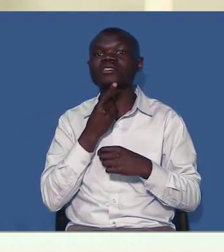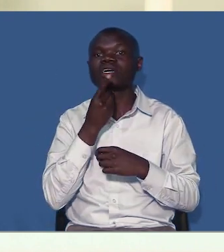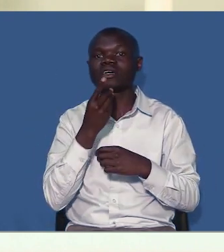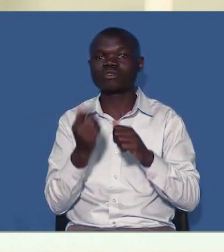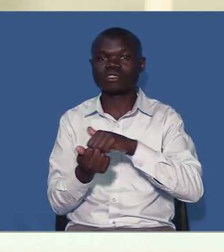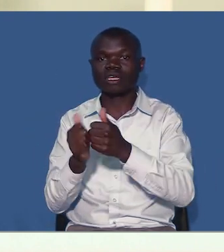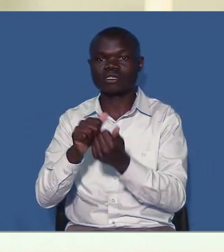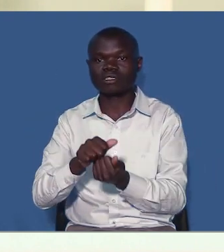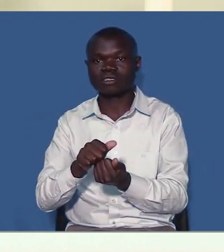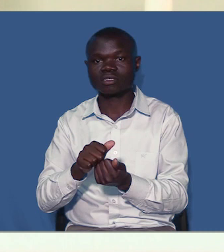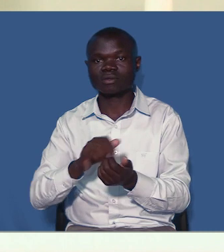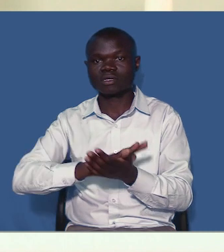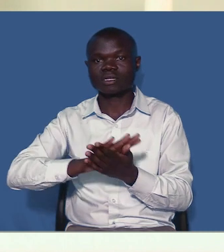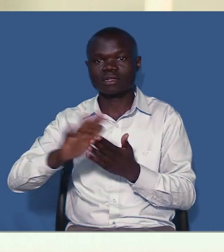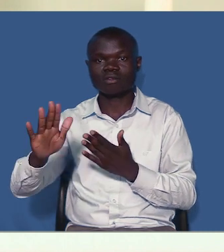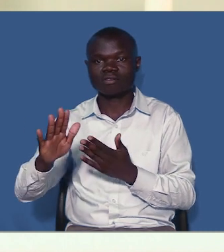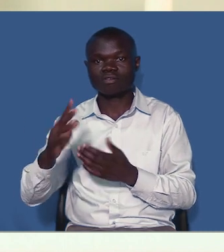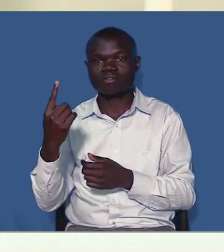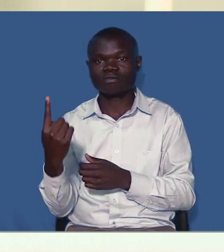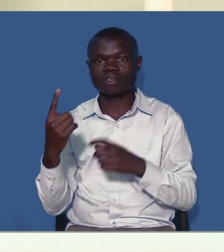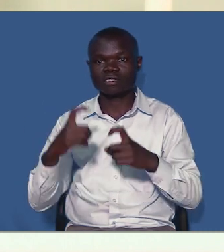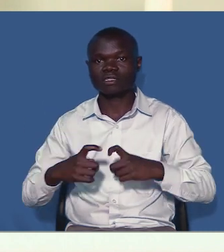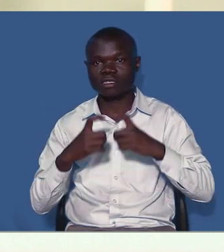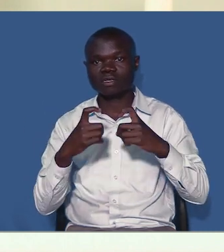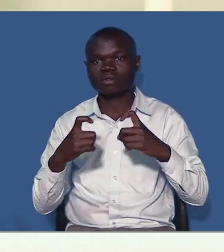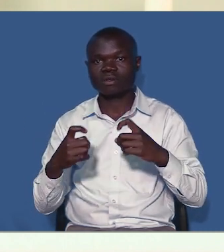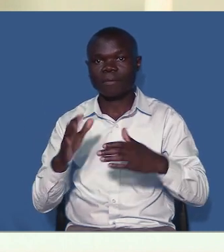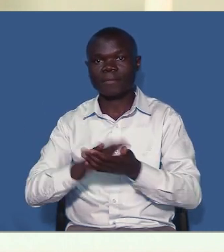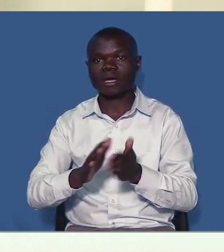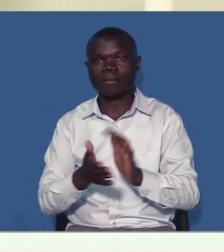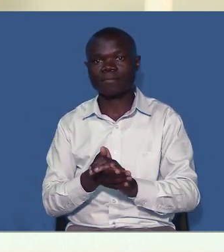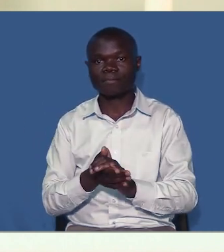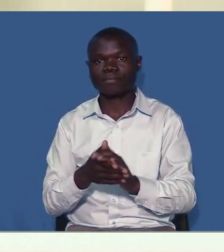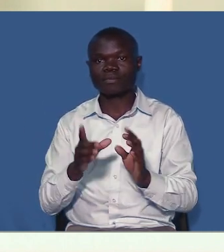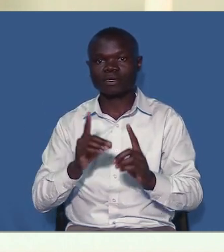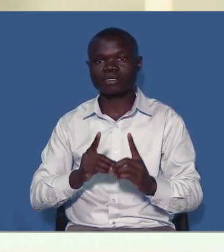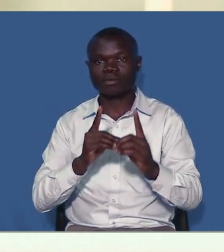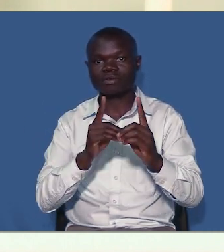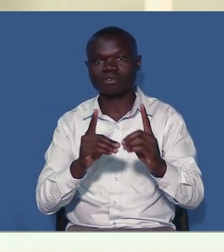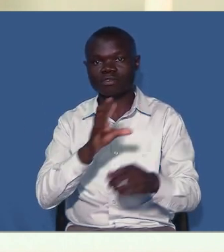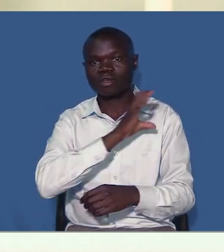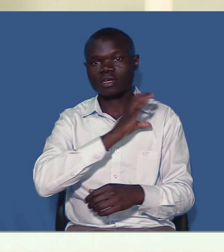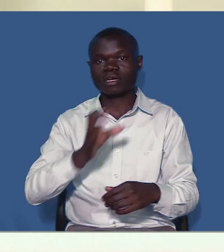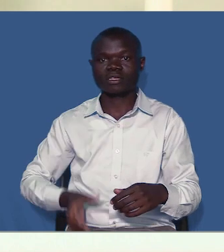guilt. And we become disciples of Christ and members of the Church of God.